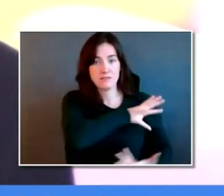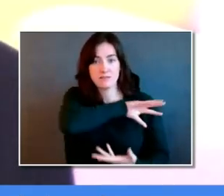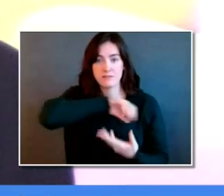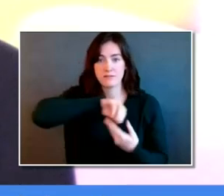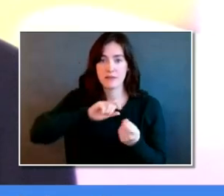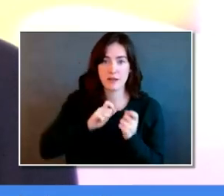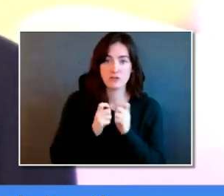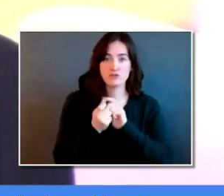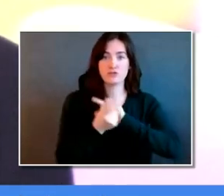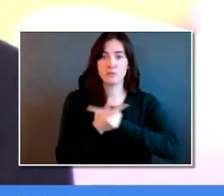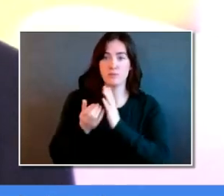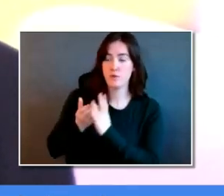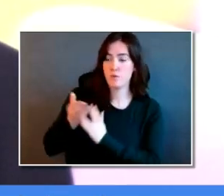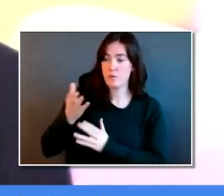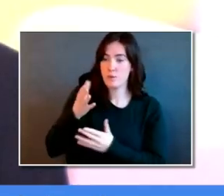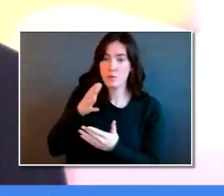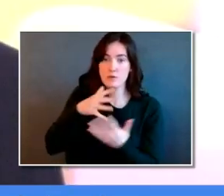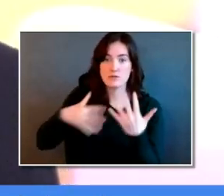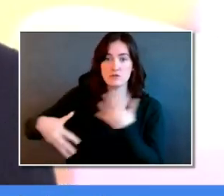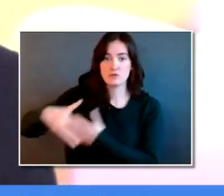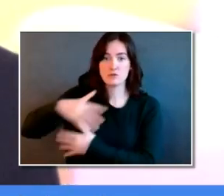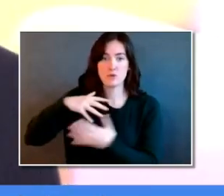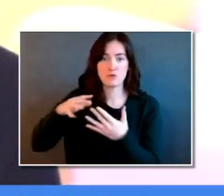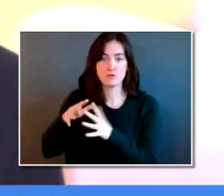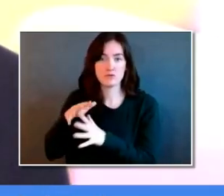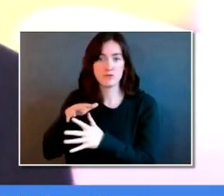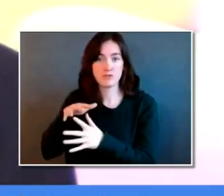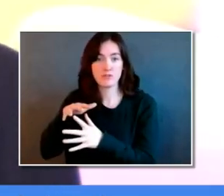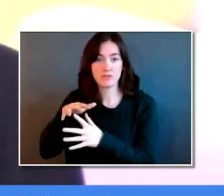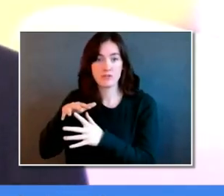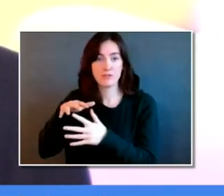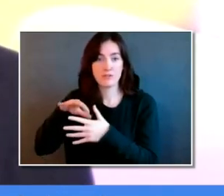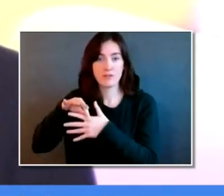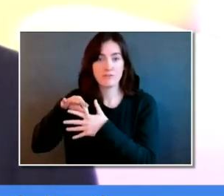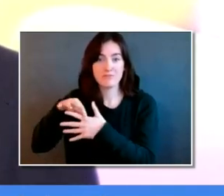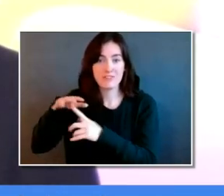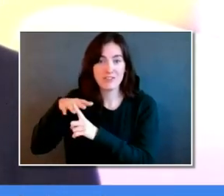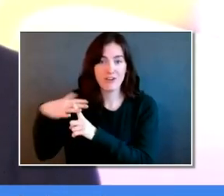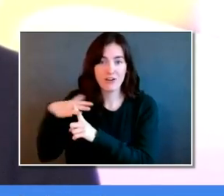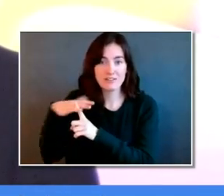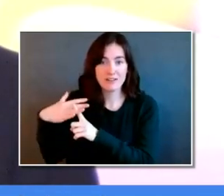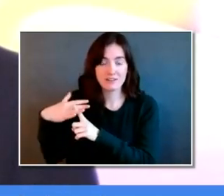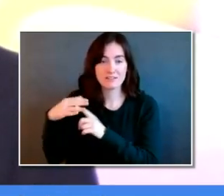context and confronted the social injustices